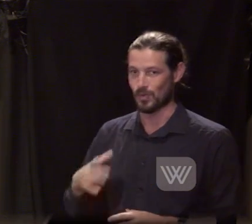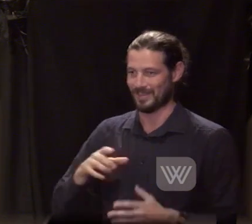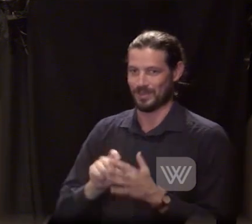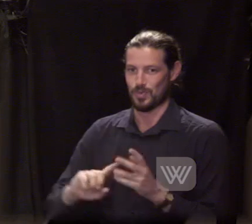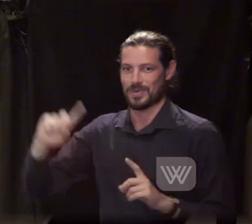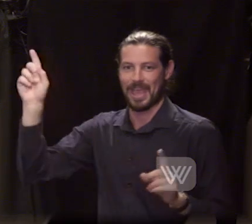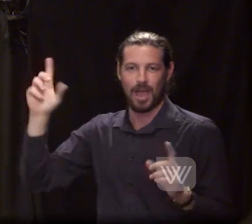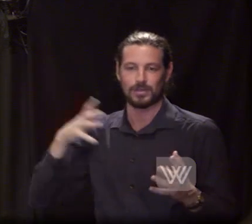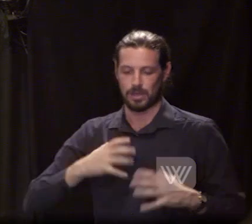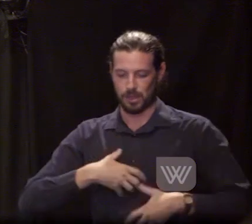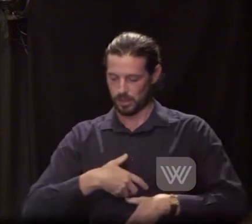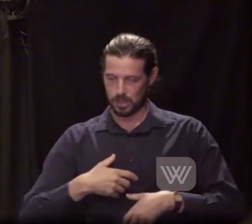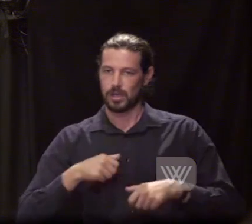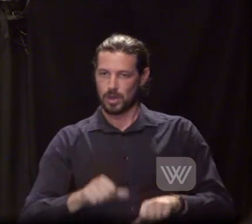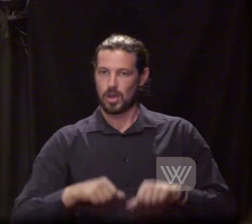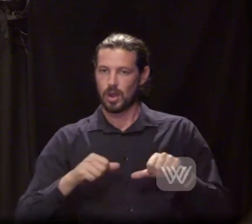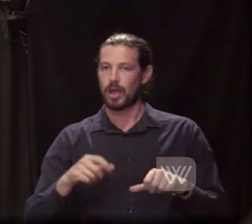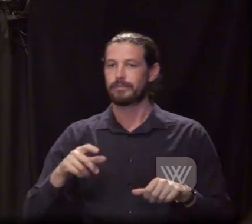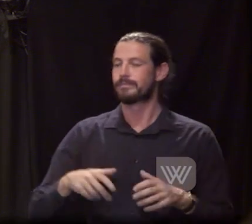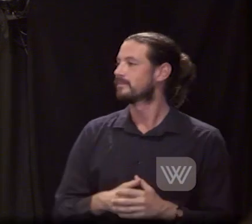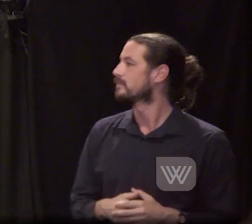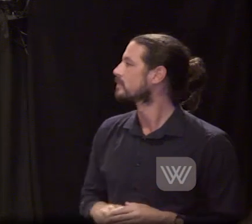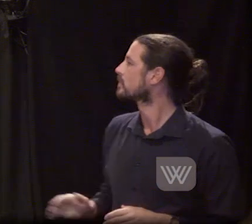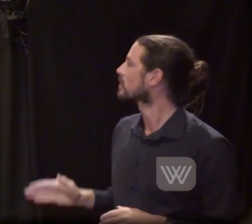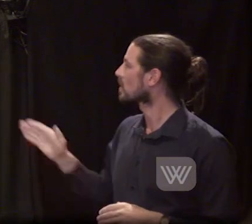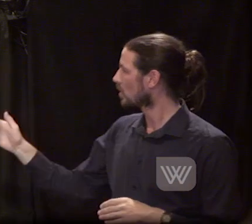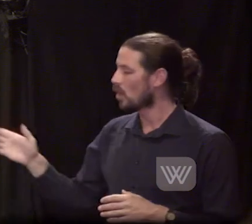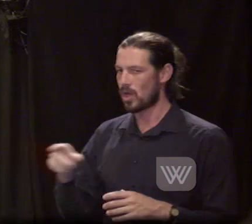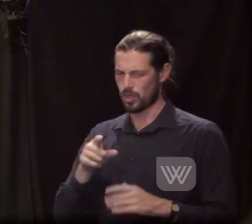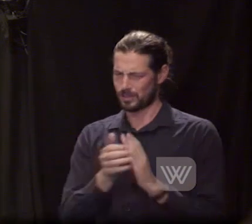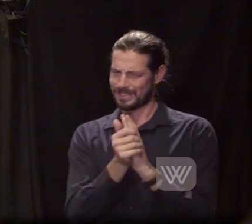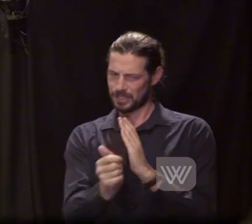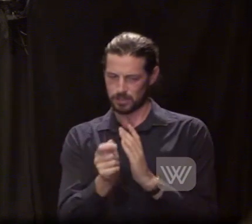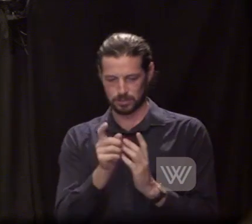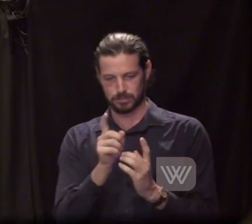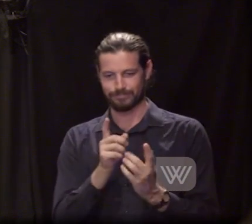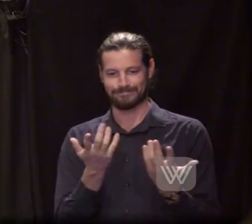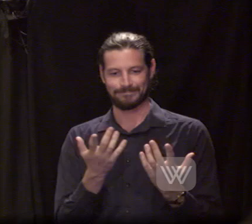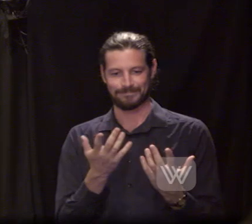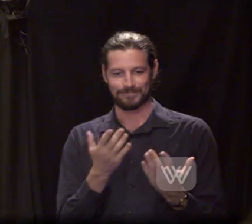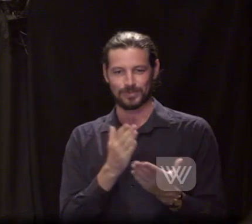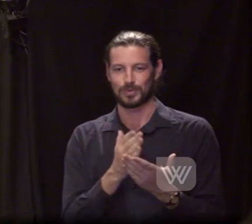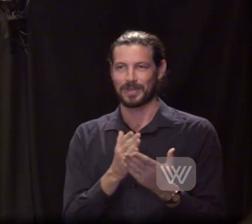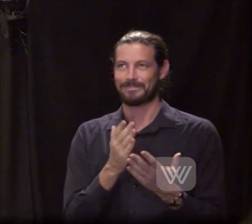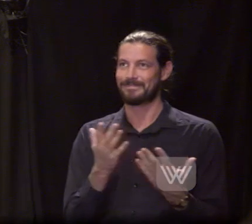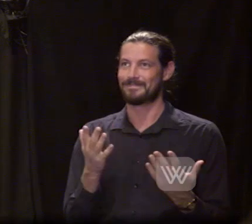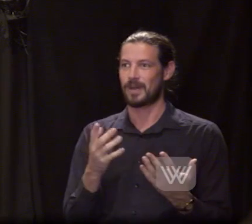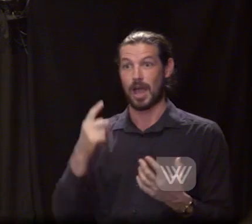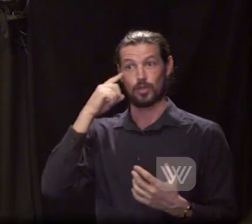now. So in terms of those interpersonal skills, then, that must be, I mean, that would seem like an obvious one, that you don't want people who